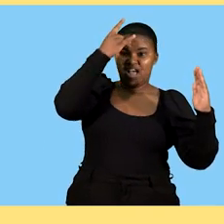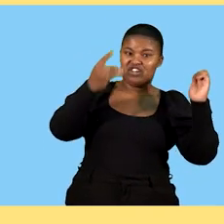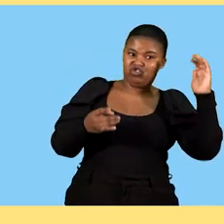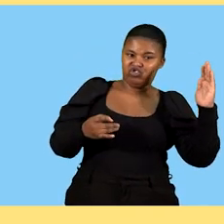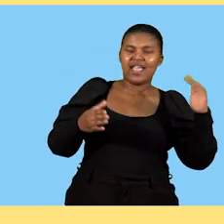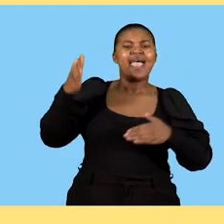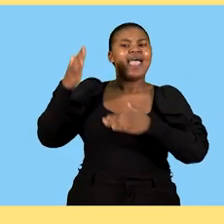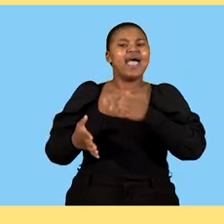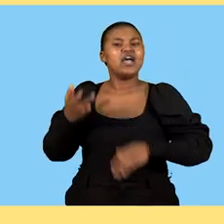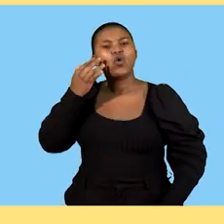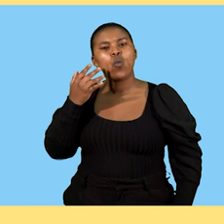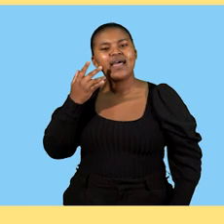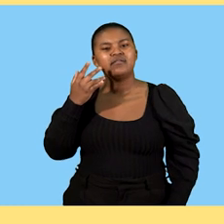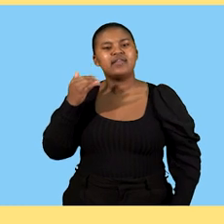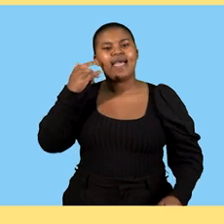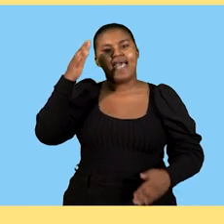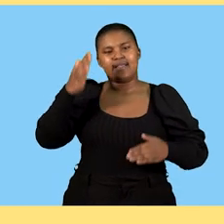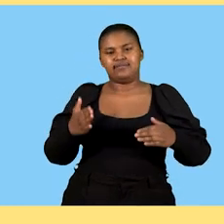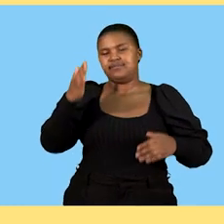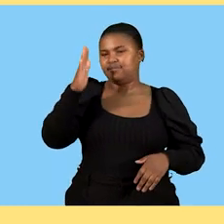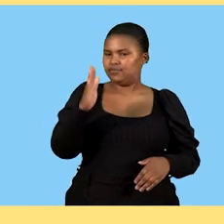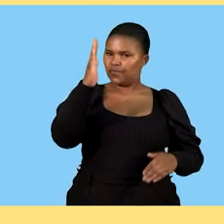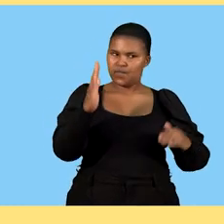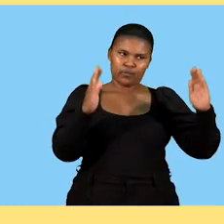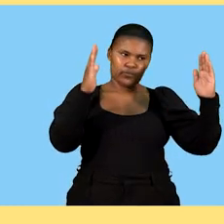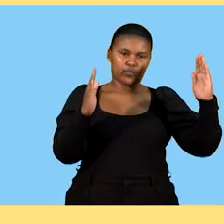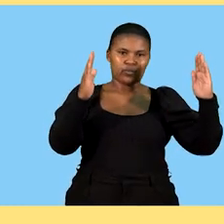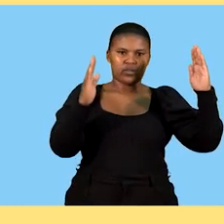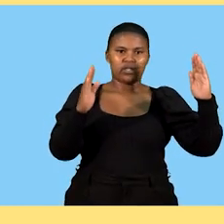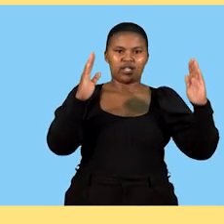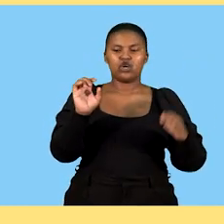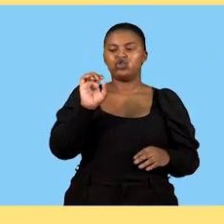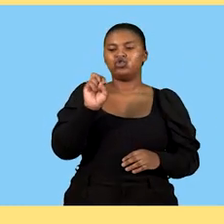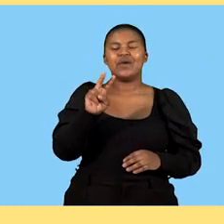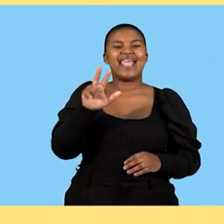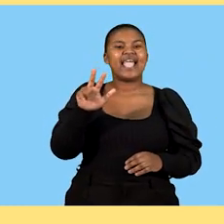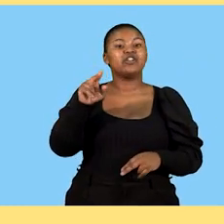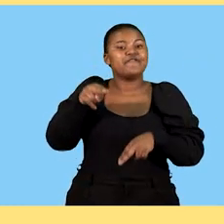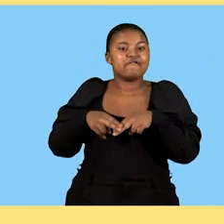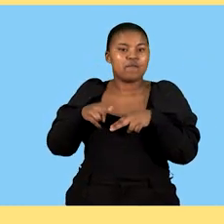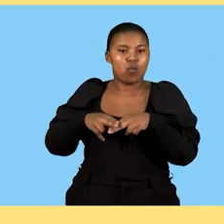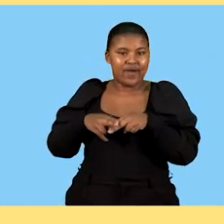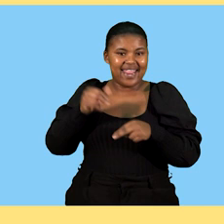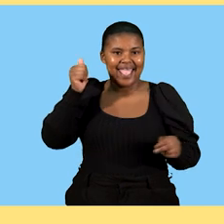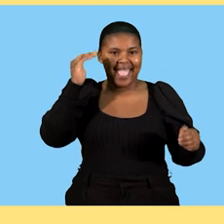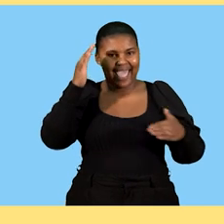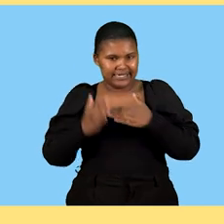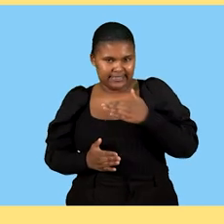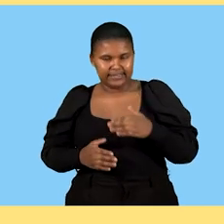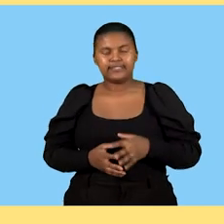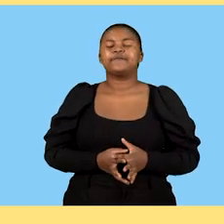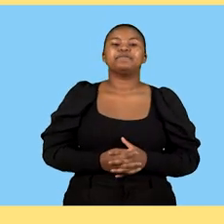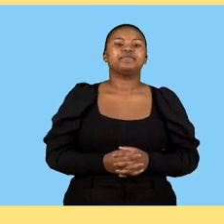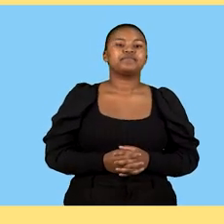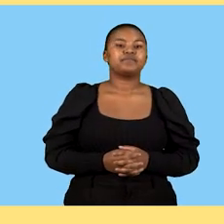rent for the last month, in other words, for 1 month, that is the last month before the year end, has not yet